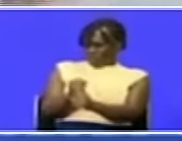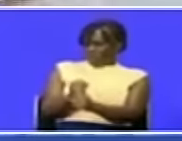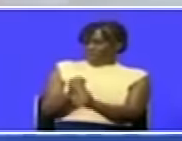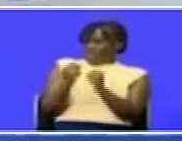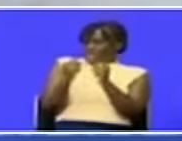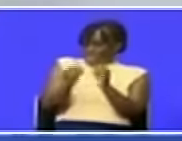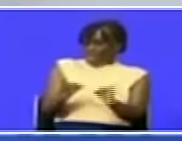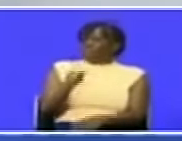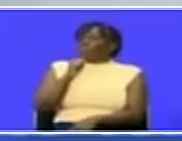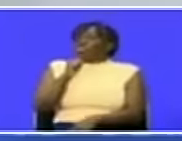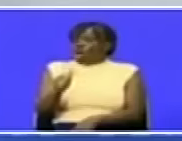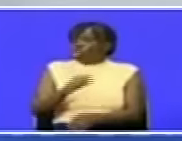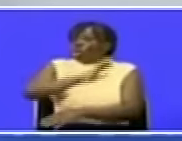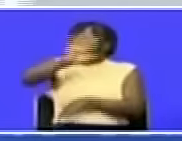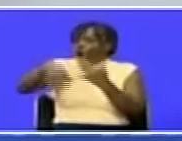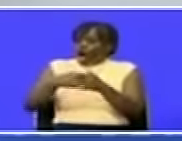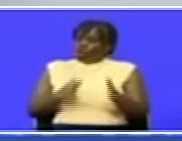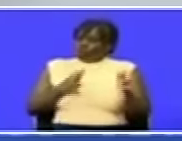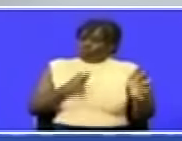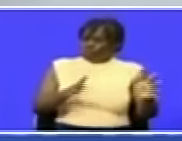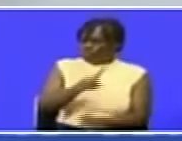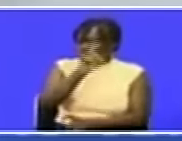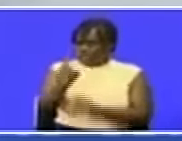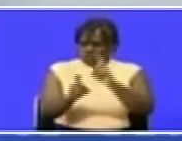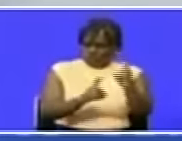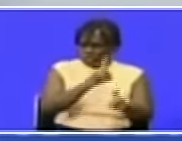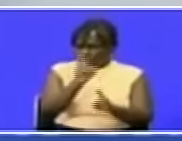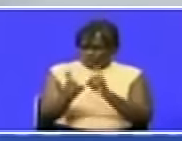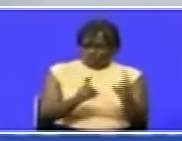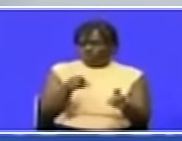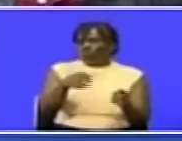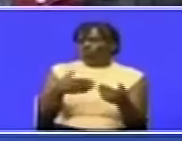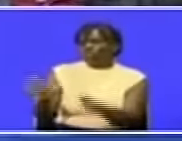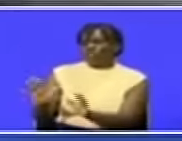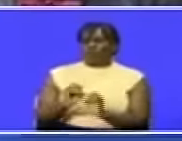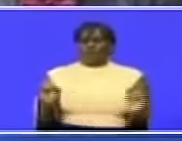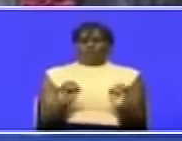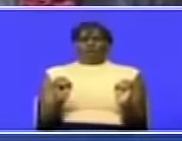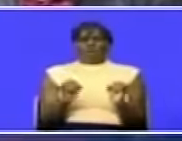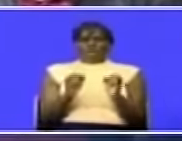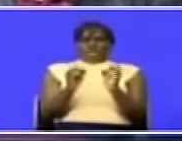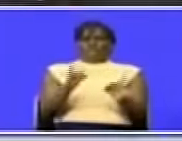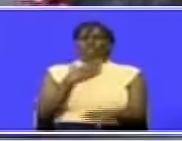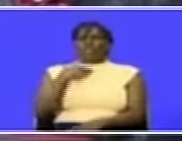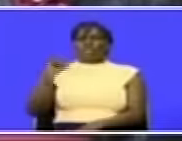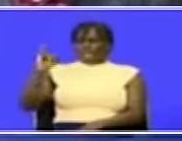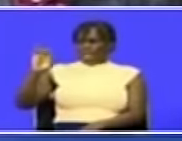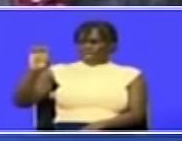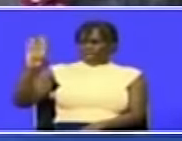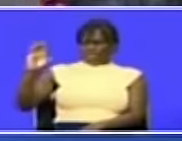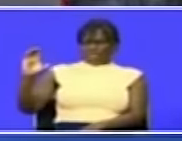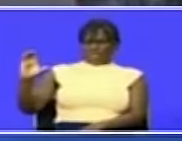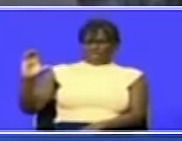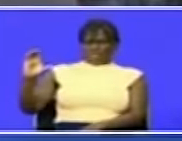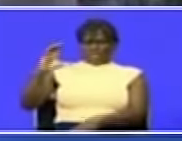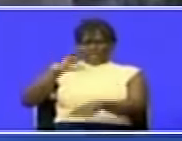hivyo, tunaenda sisi kule tukauliza maswali, mutaondoka lini. Kama anataka kwenda IBC,